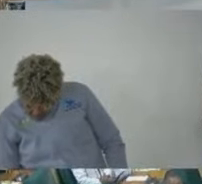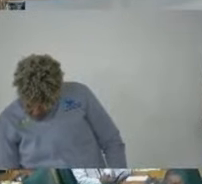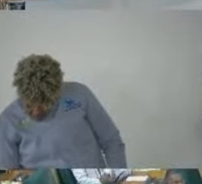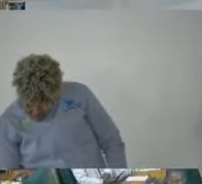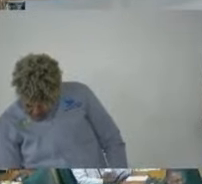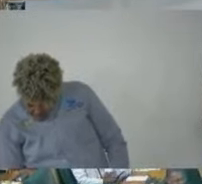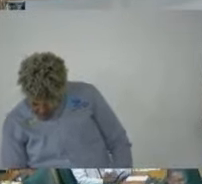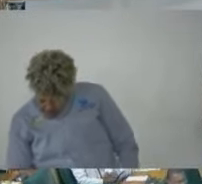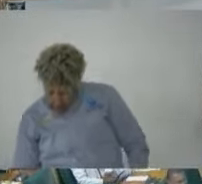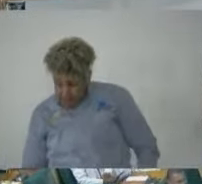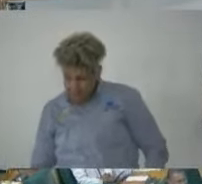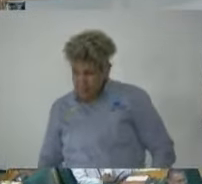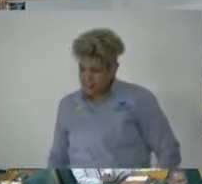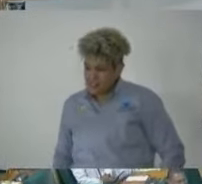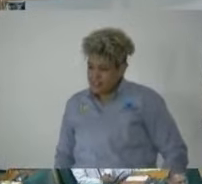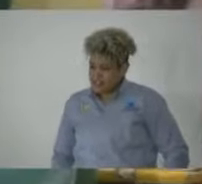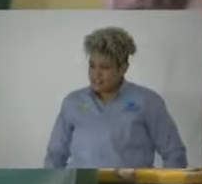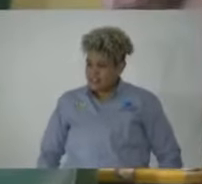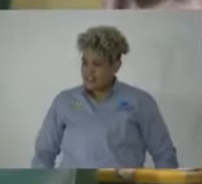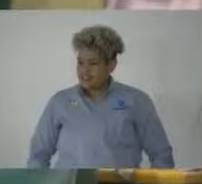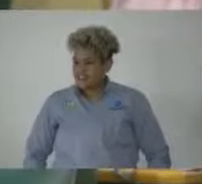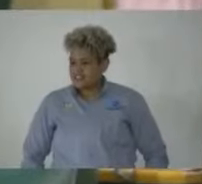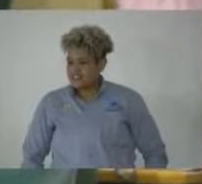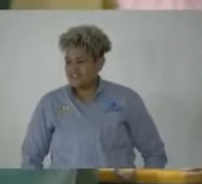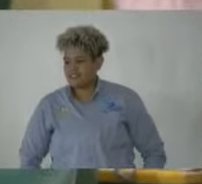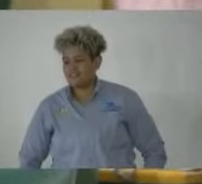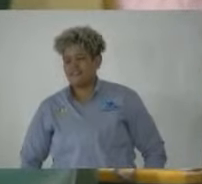Mr. Speaker, Jesus, please.